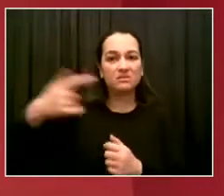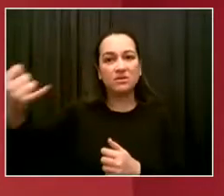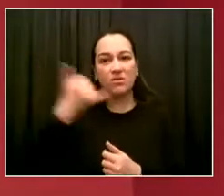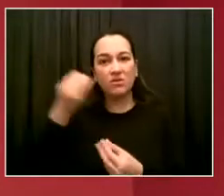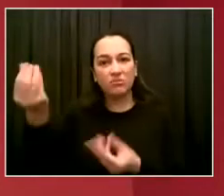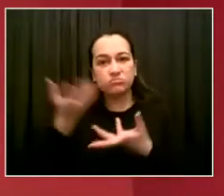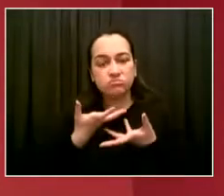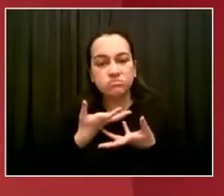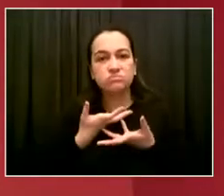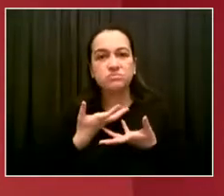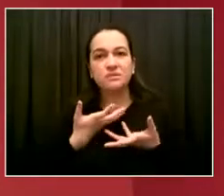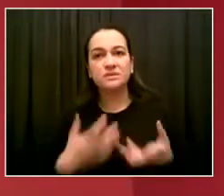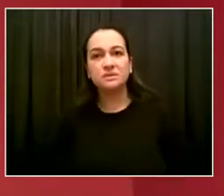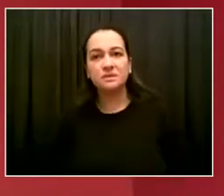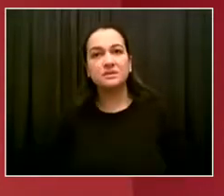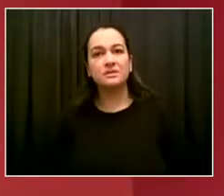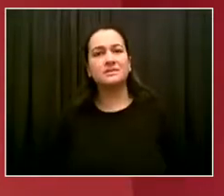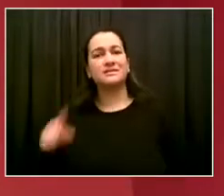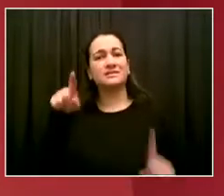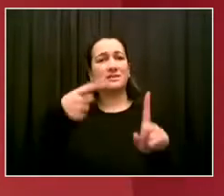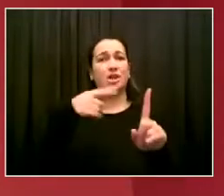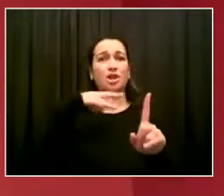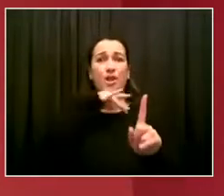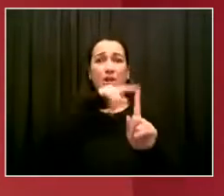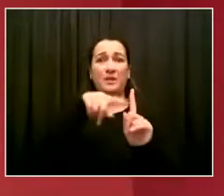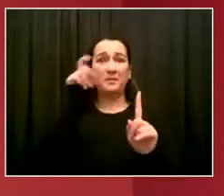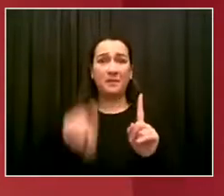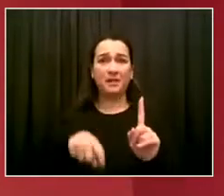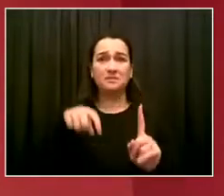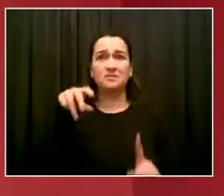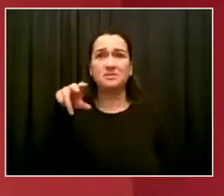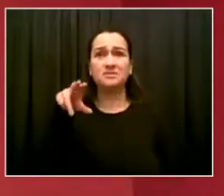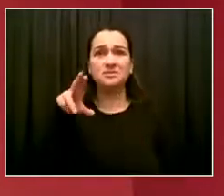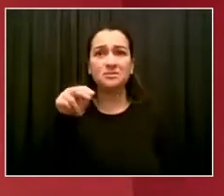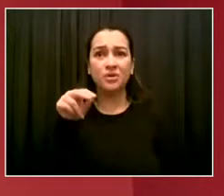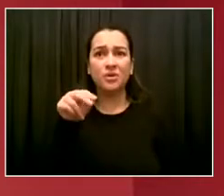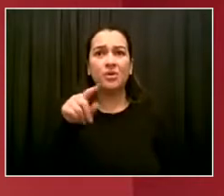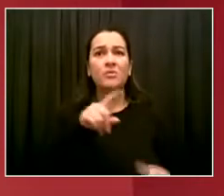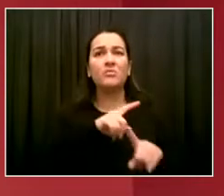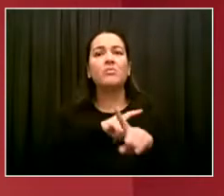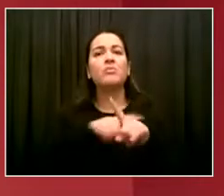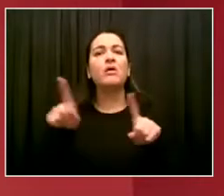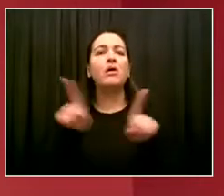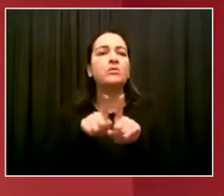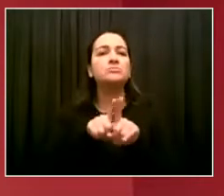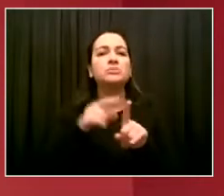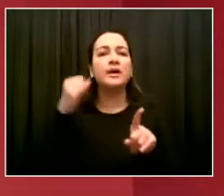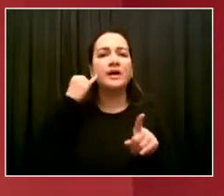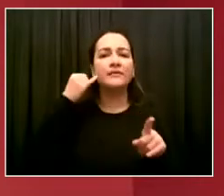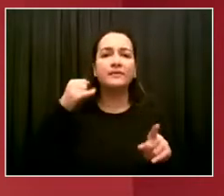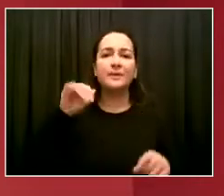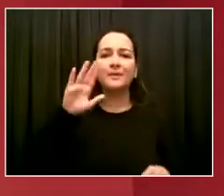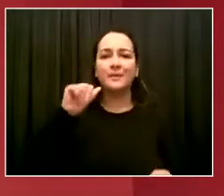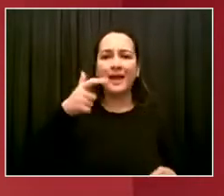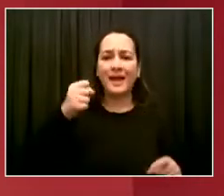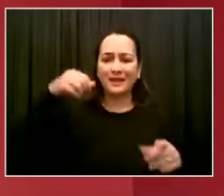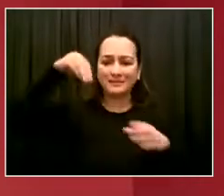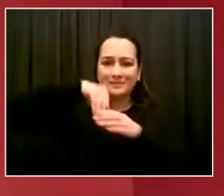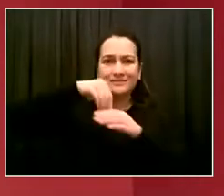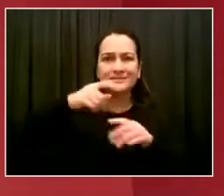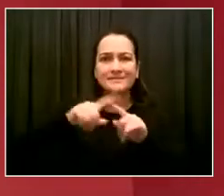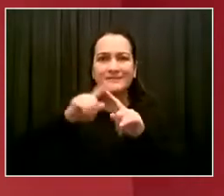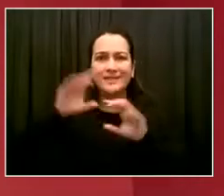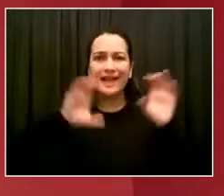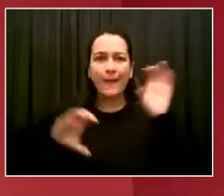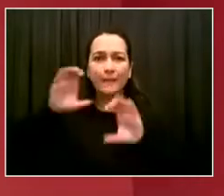left behind and ignored. So today I am hopeful that the Bronx will receive its overdue share of services, and I look